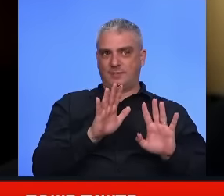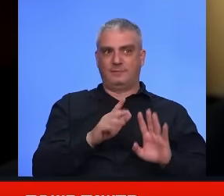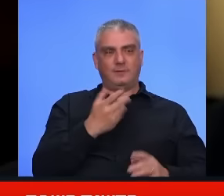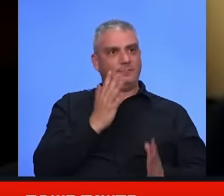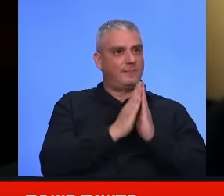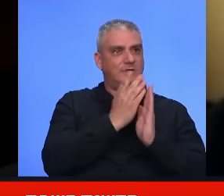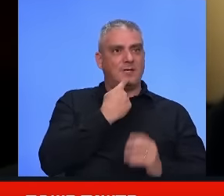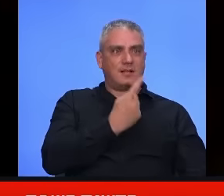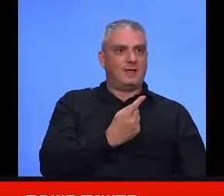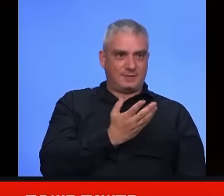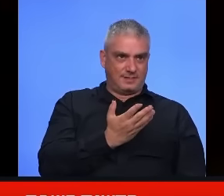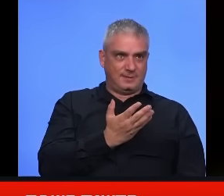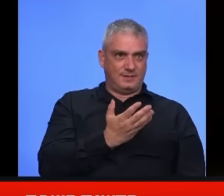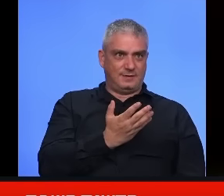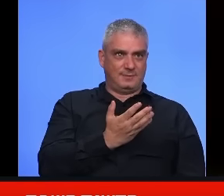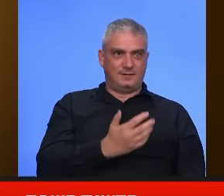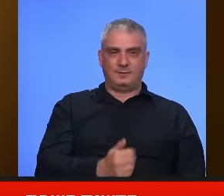how main share